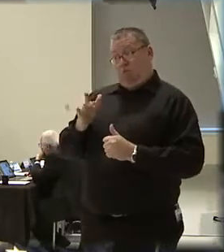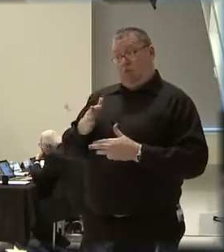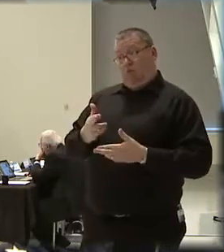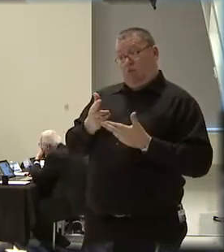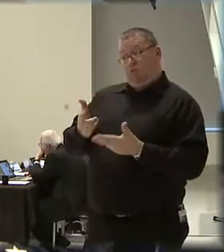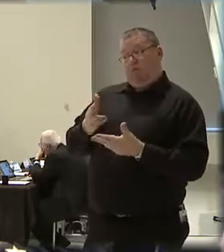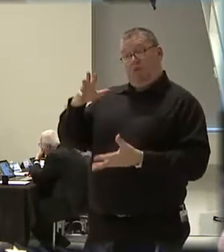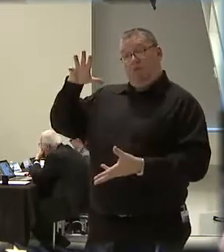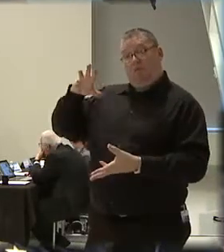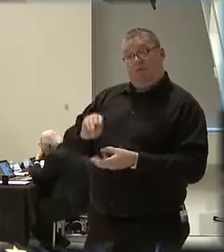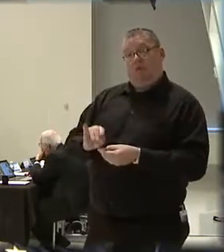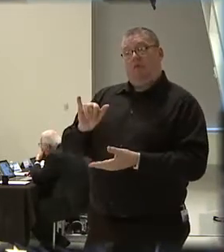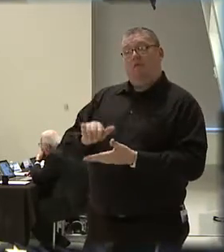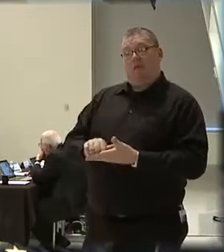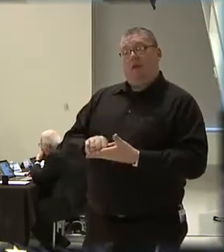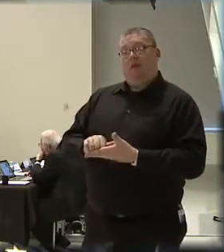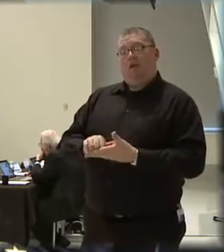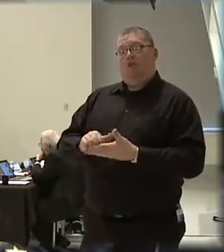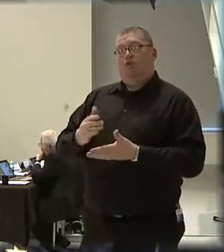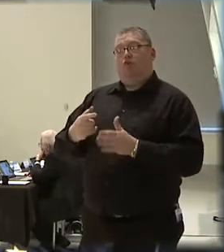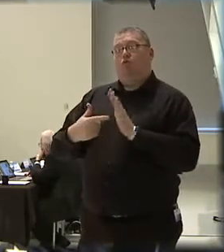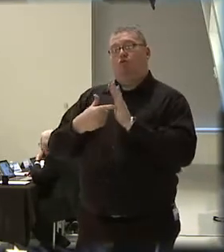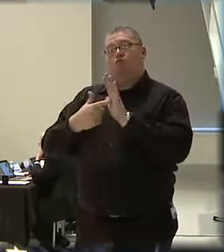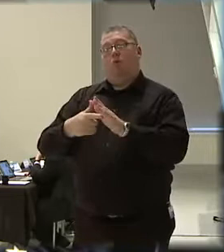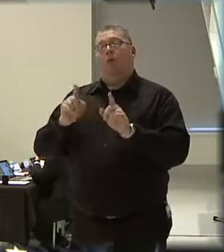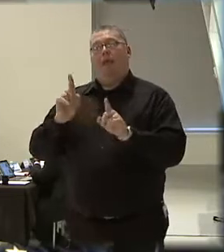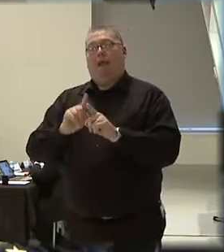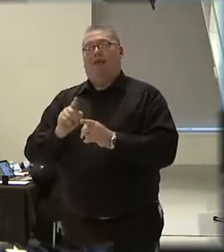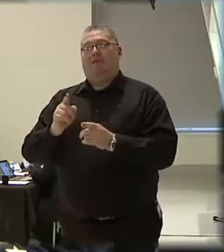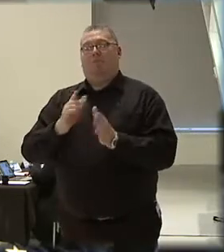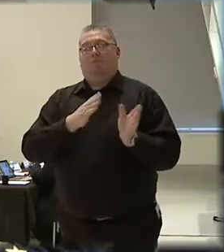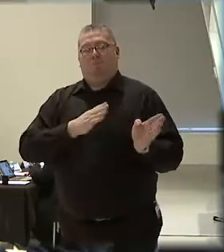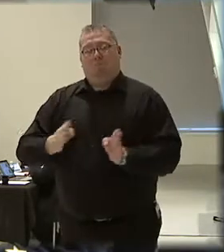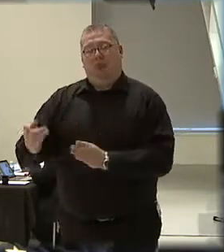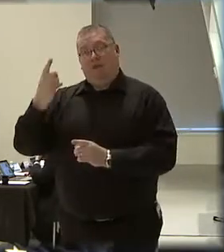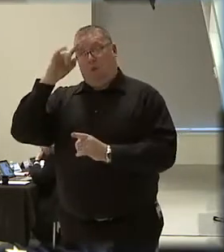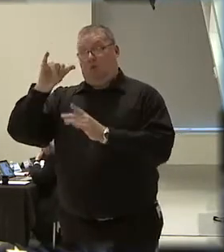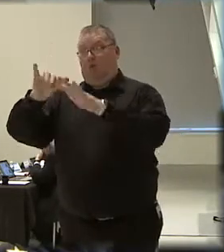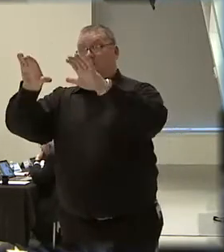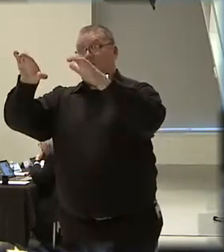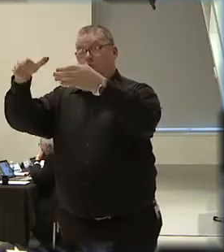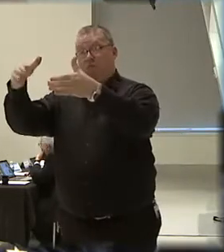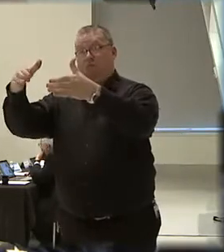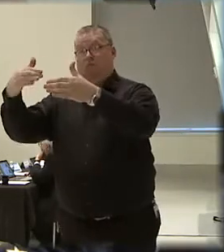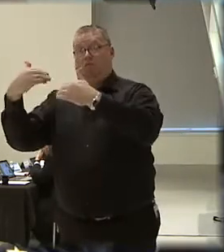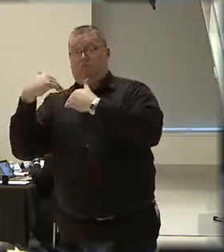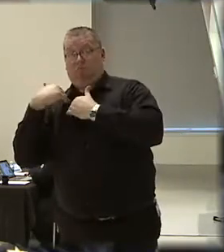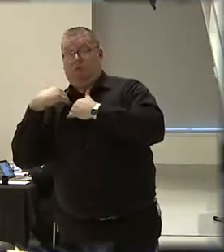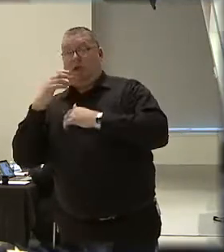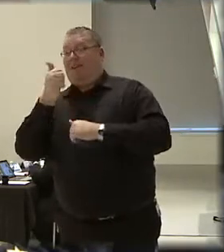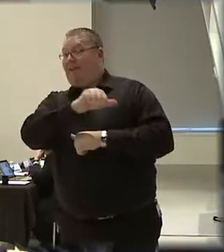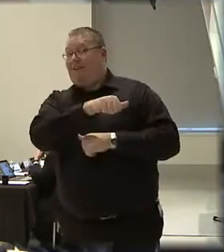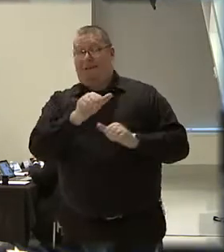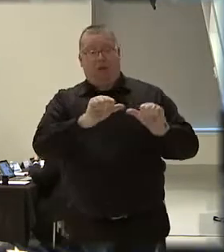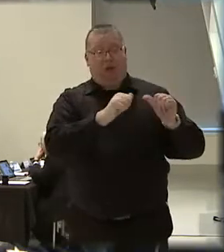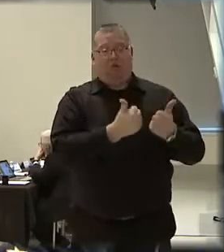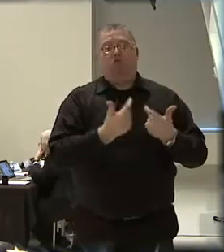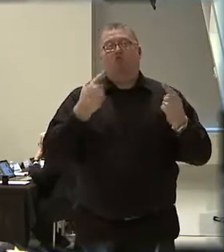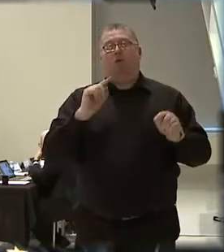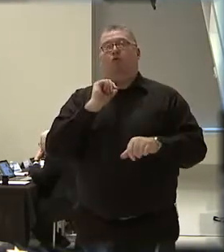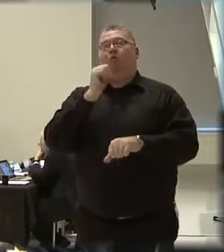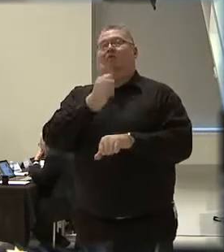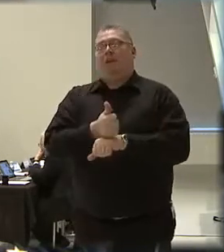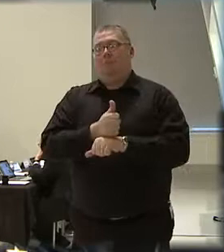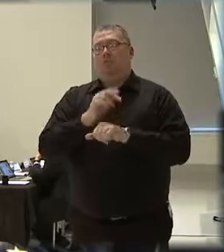in that management audit can serve as a blueprint for this task force and for any law enforcement agency trying to establish